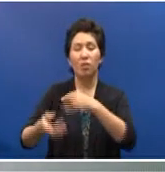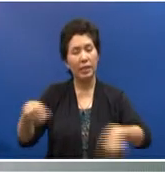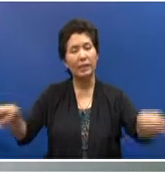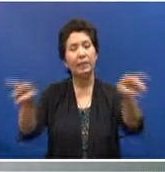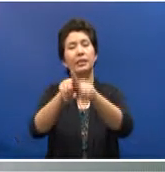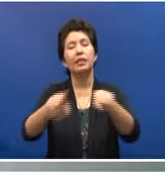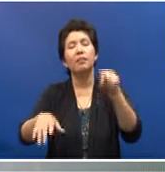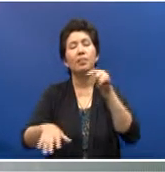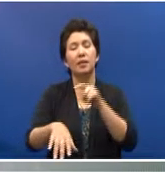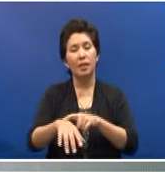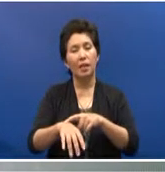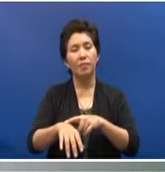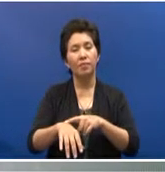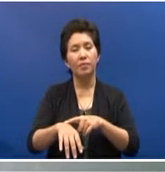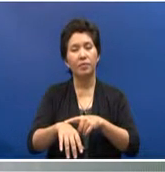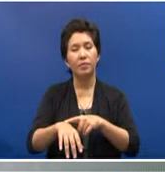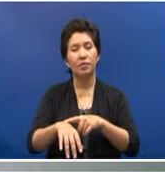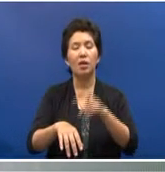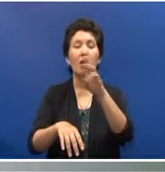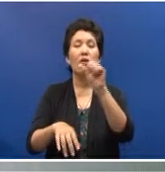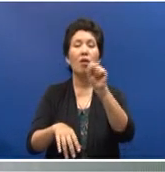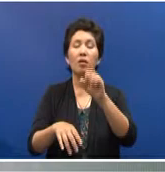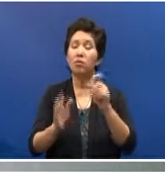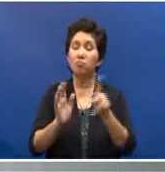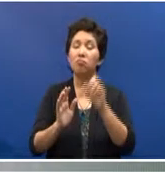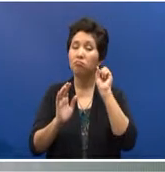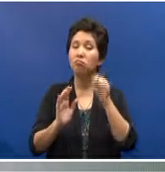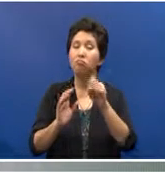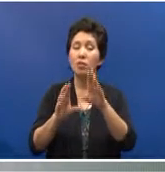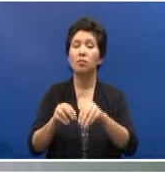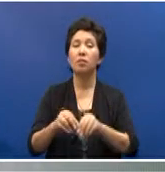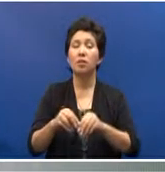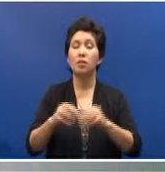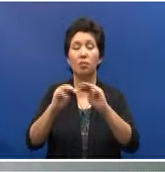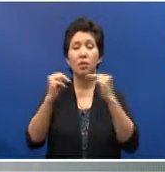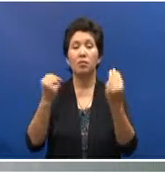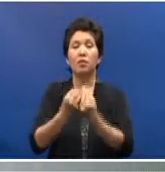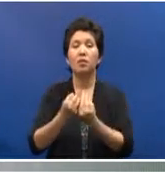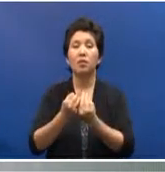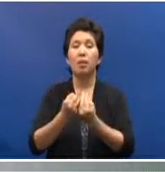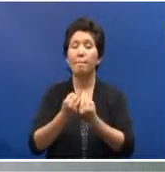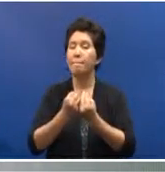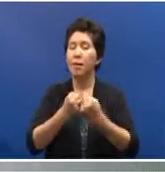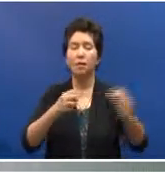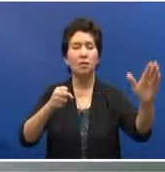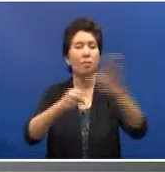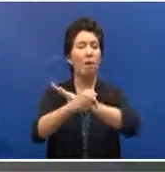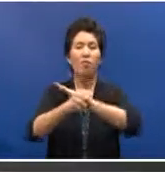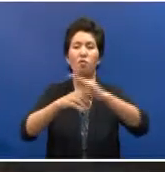time, they believe that the rational management of resources will bring about maximum profit.